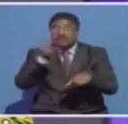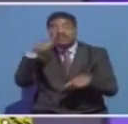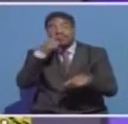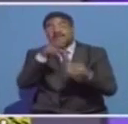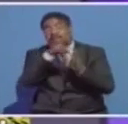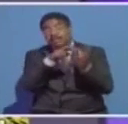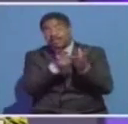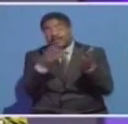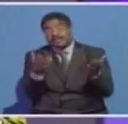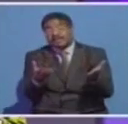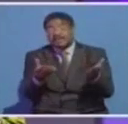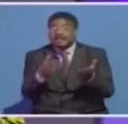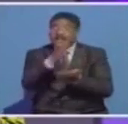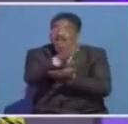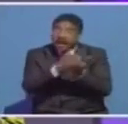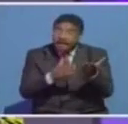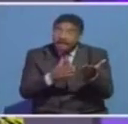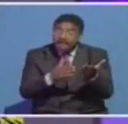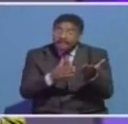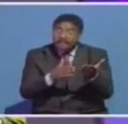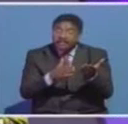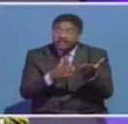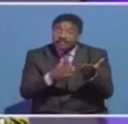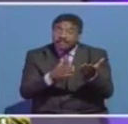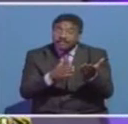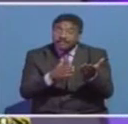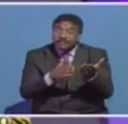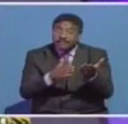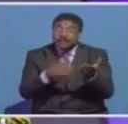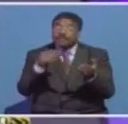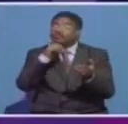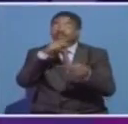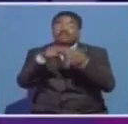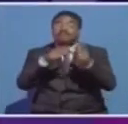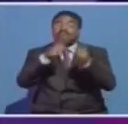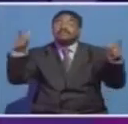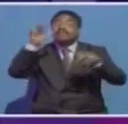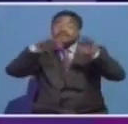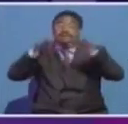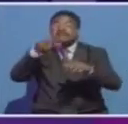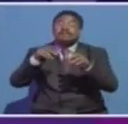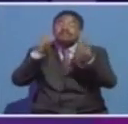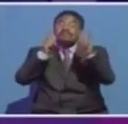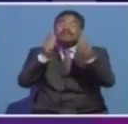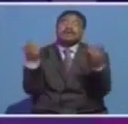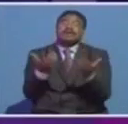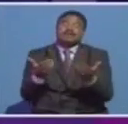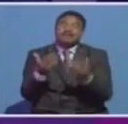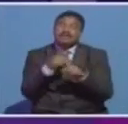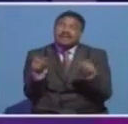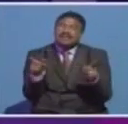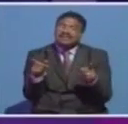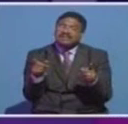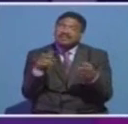has been washed away. And some of them, it's not even that much rain that washes them away.